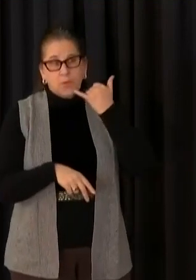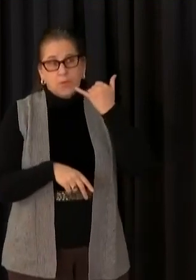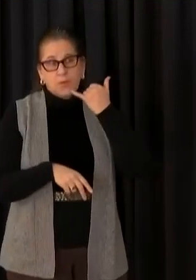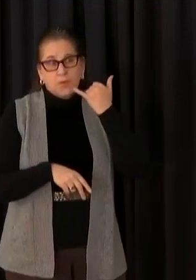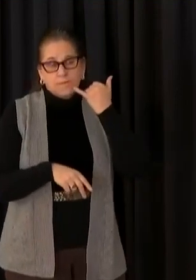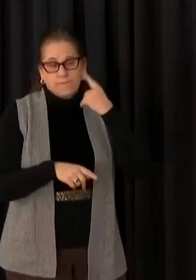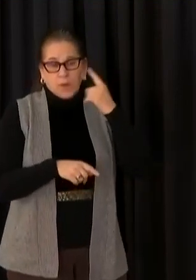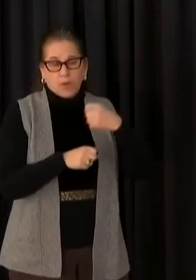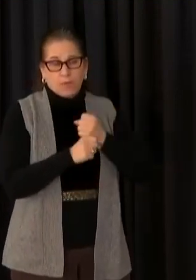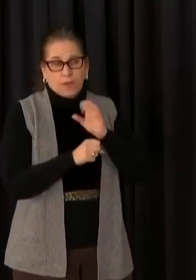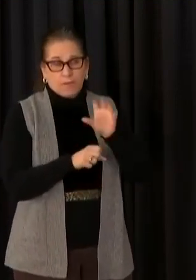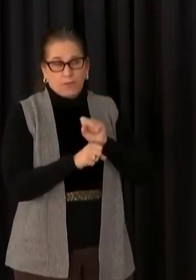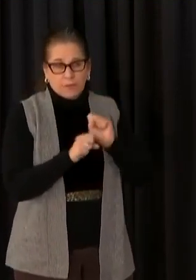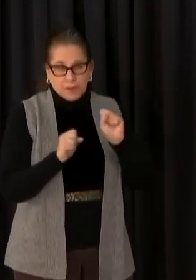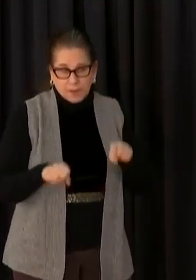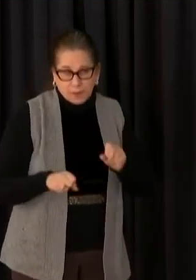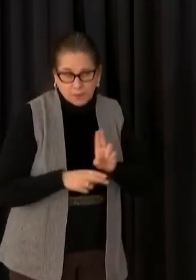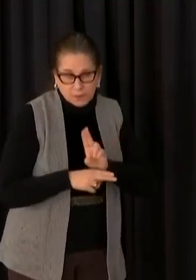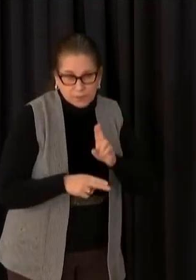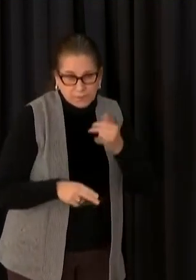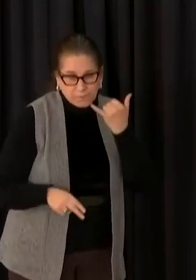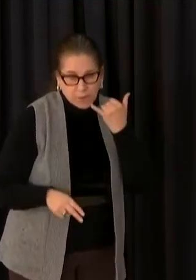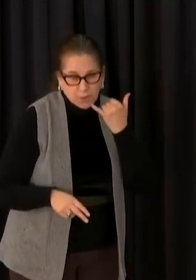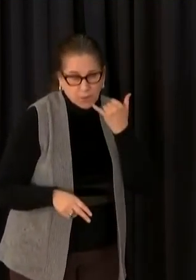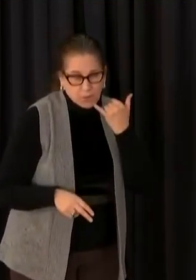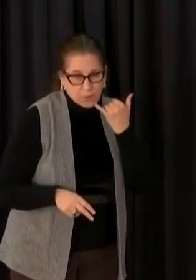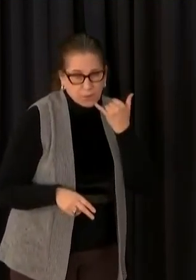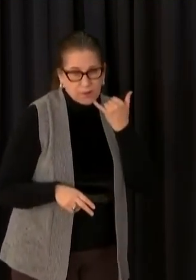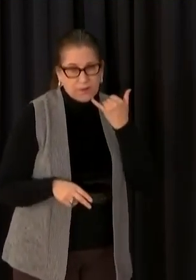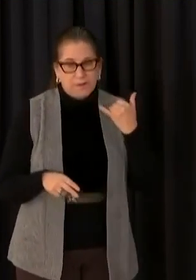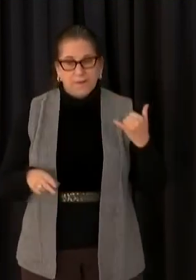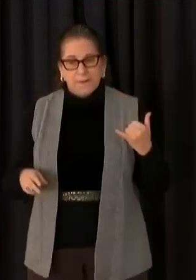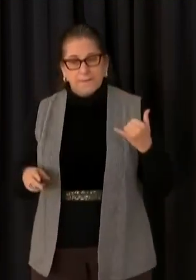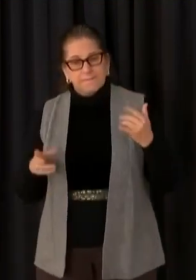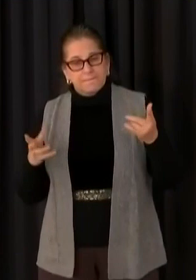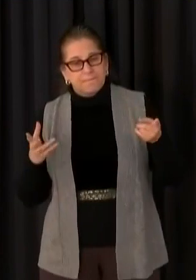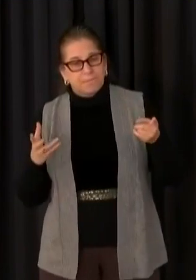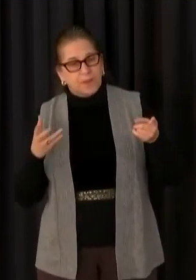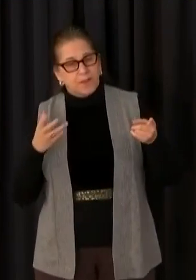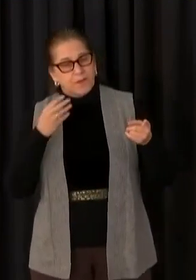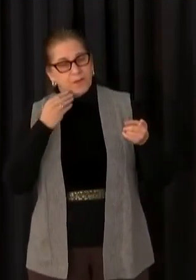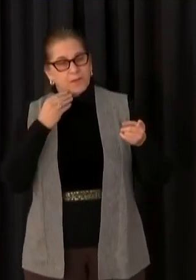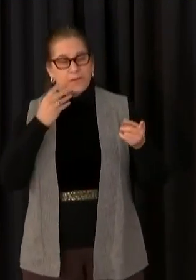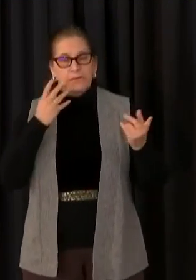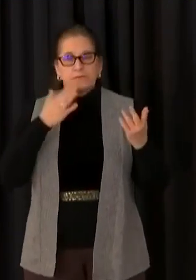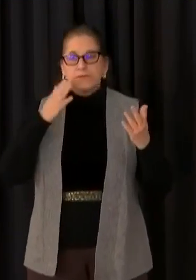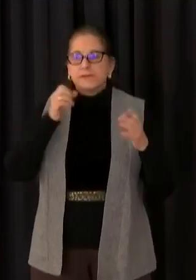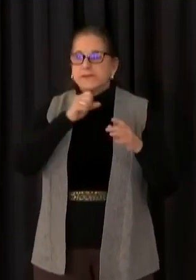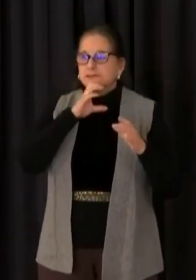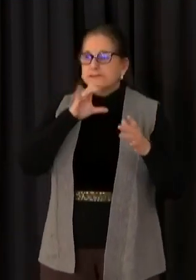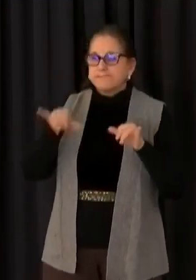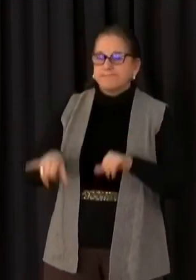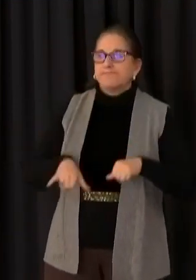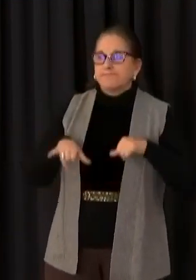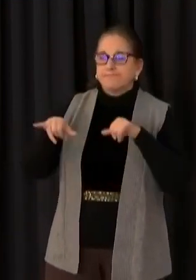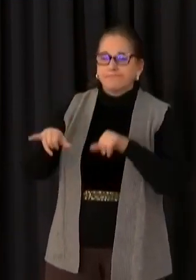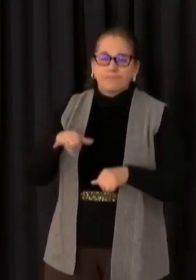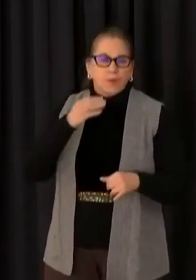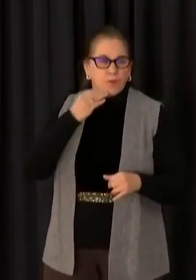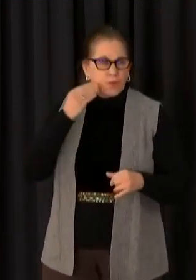website? And another question is, how are you accounting for homebound seniors? Sure. So the